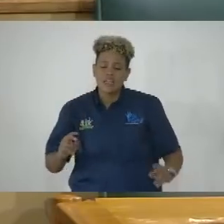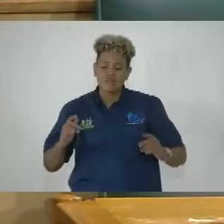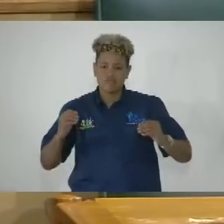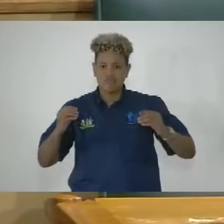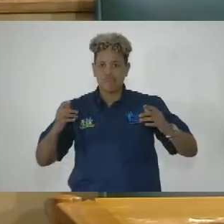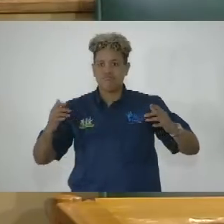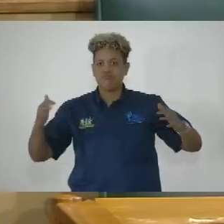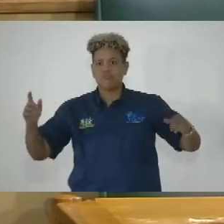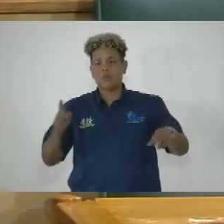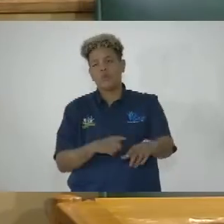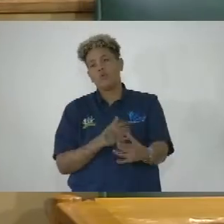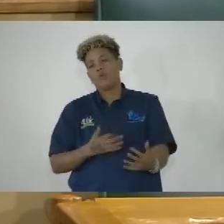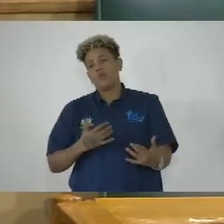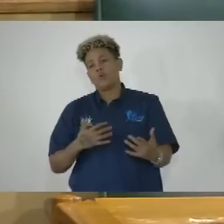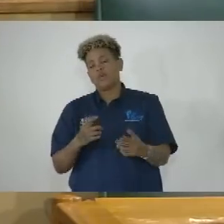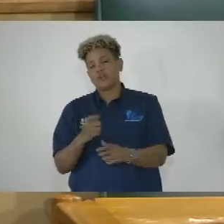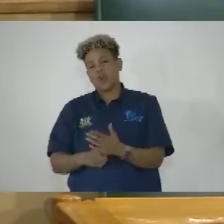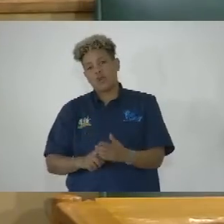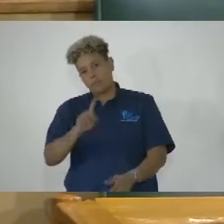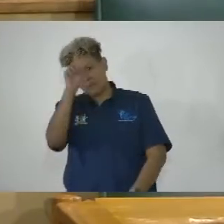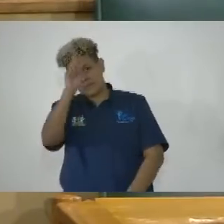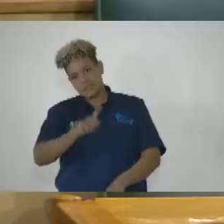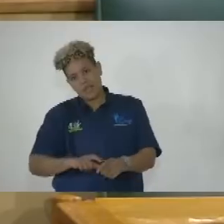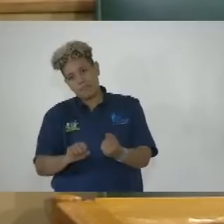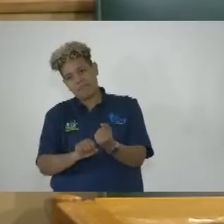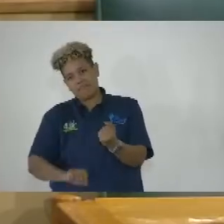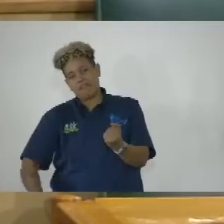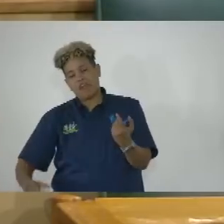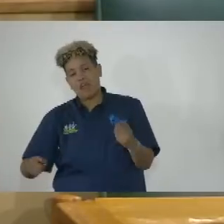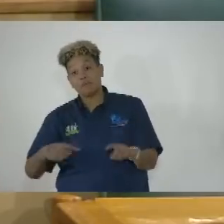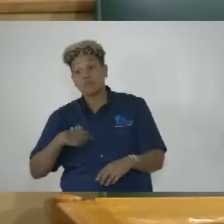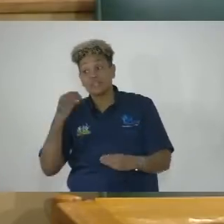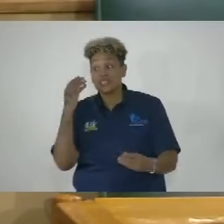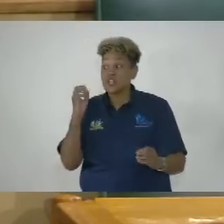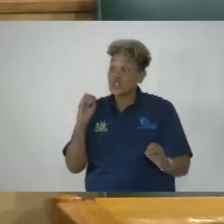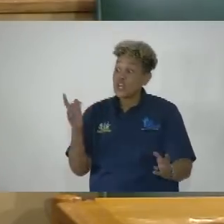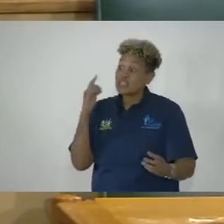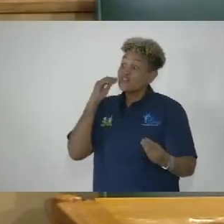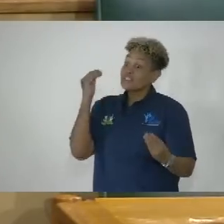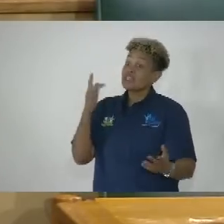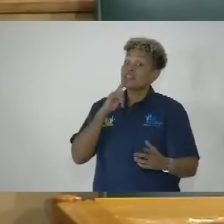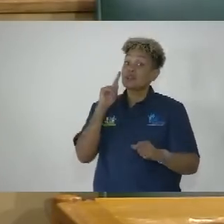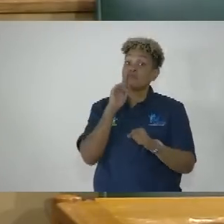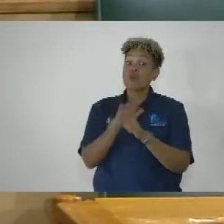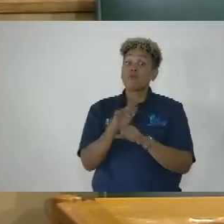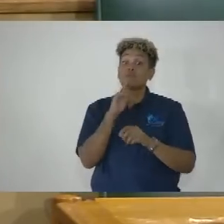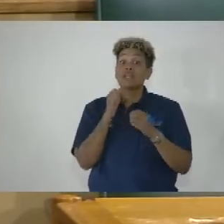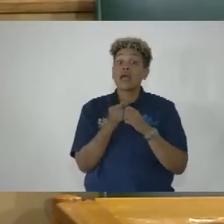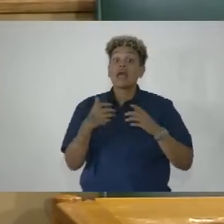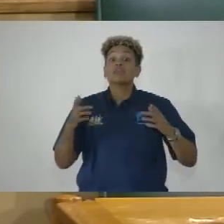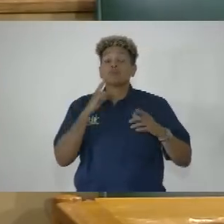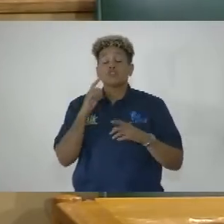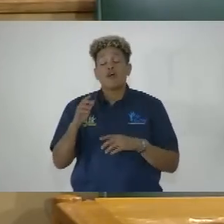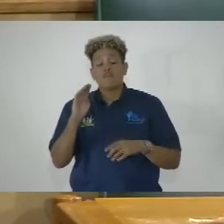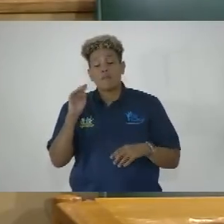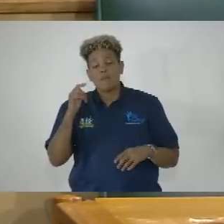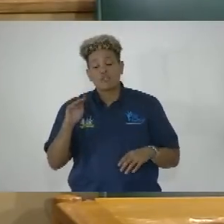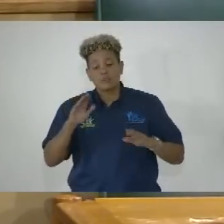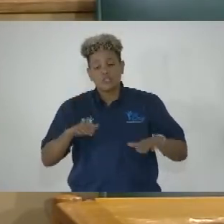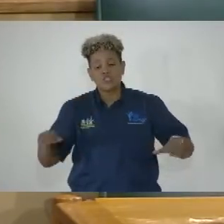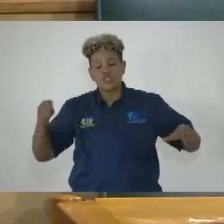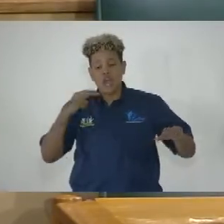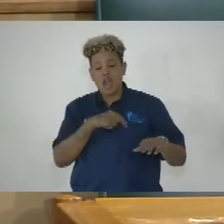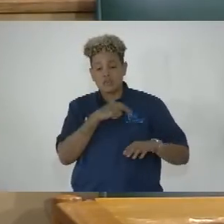escalate. We have seen nothing indicating that the promised expansion at Bustamante Children's